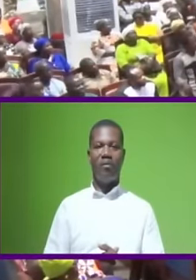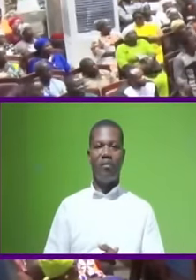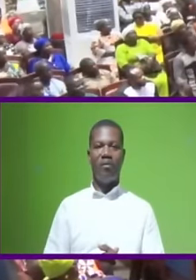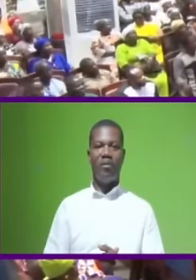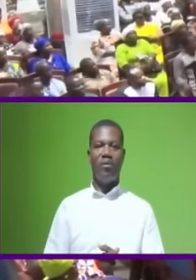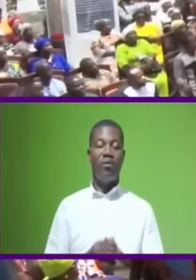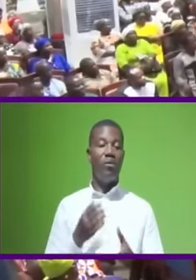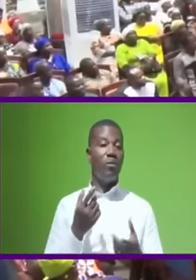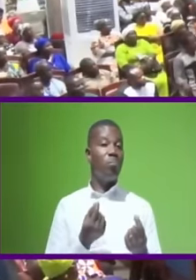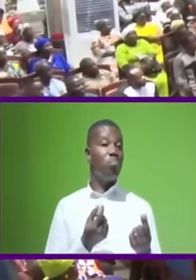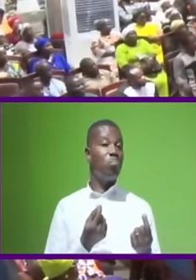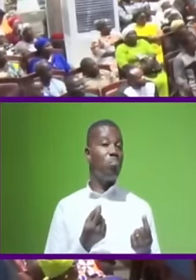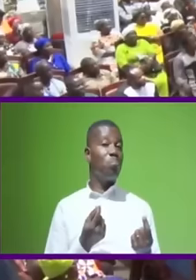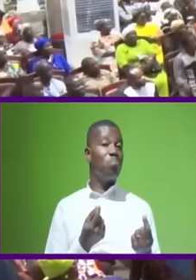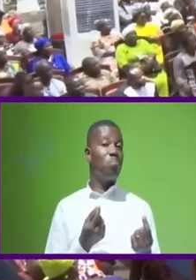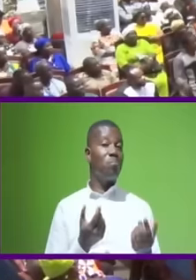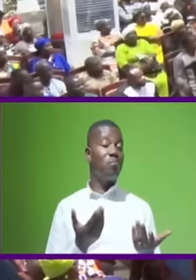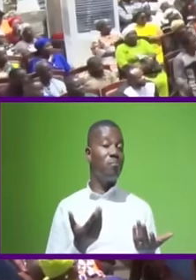Amen.